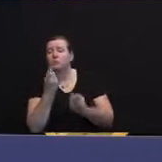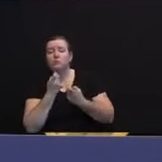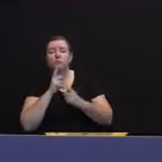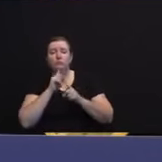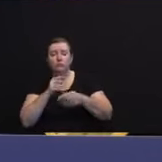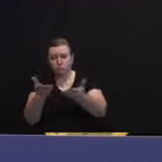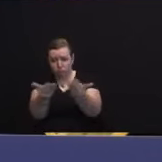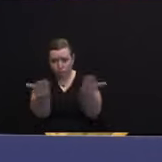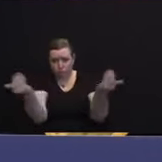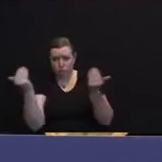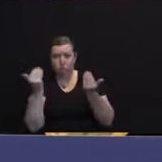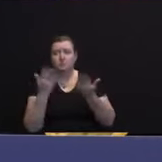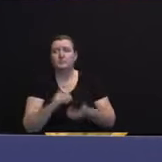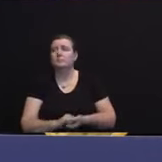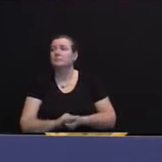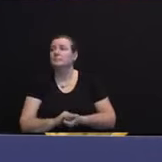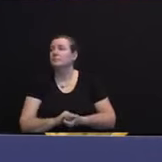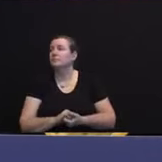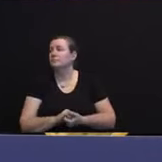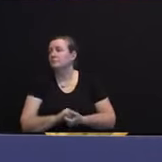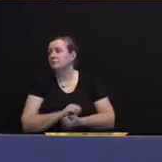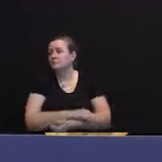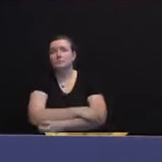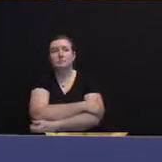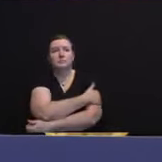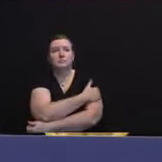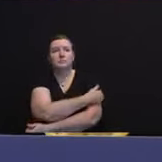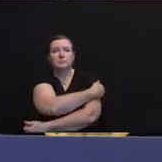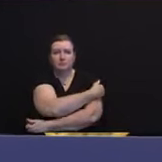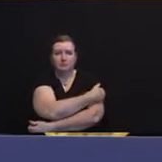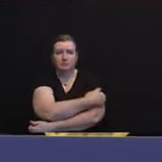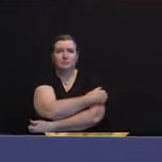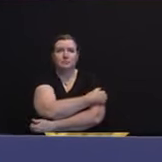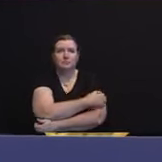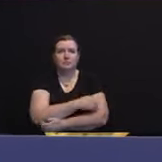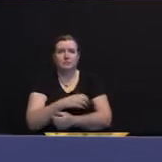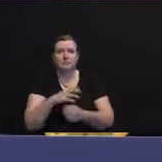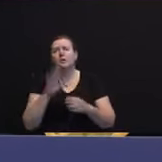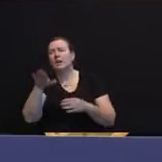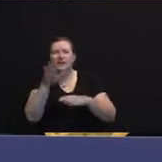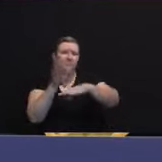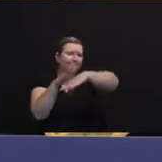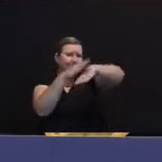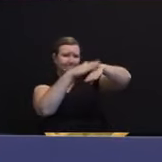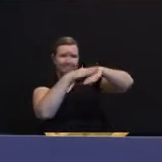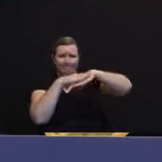today. Again, just a couple of things, housekeeping. Number one, we're going to go